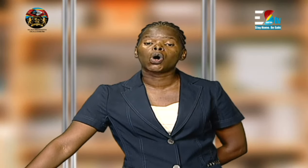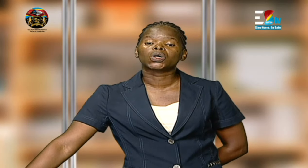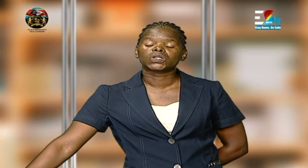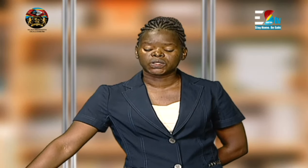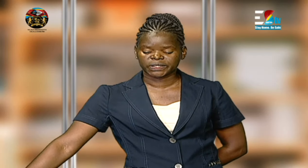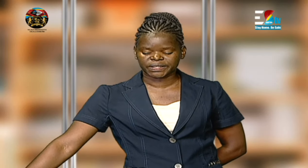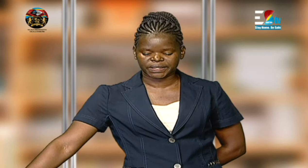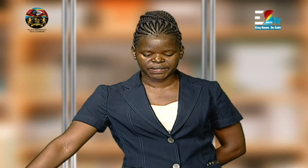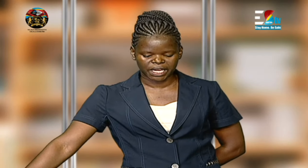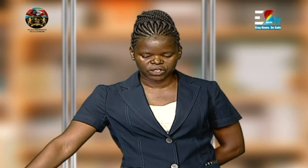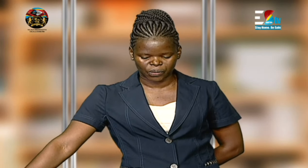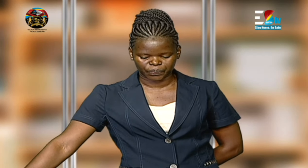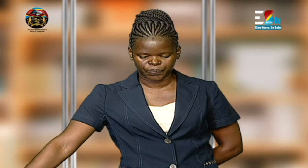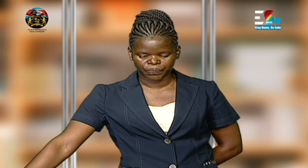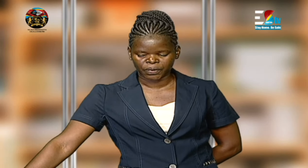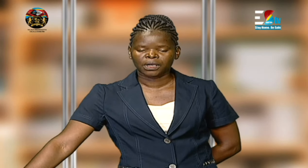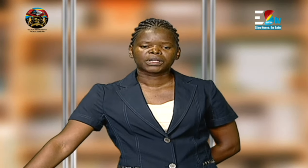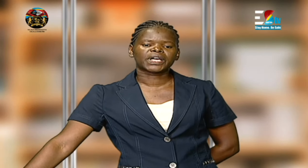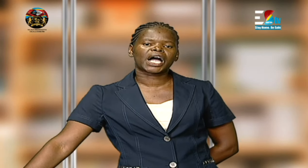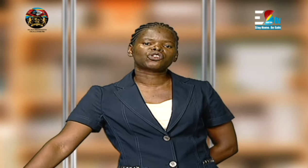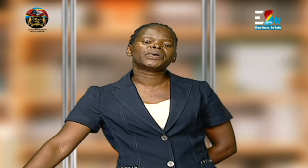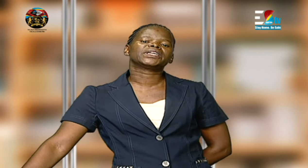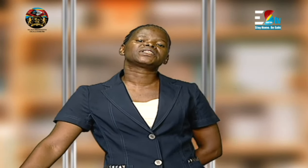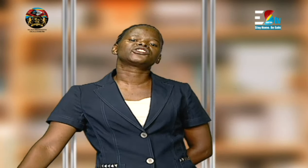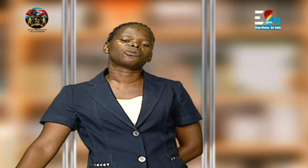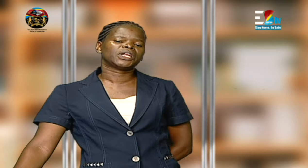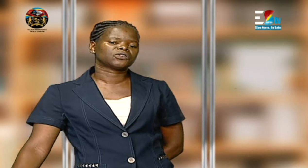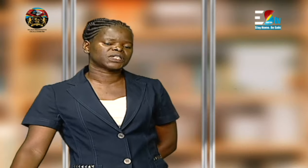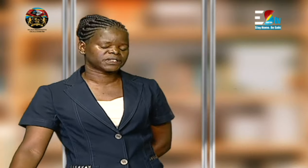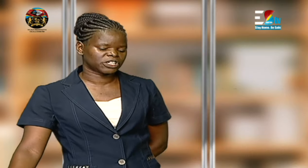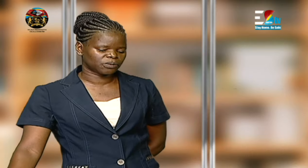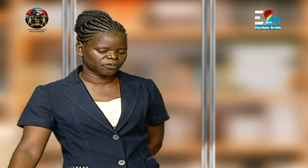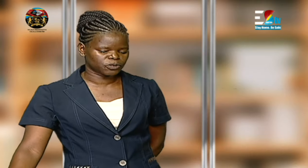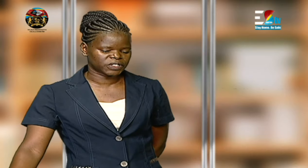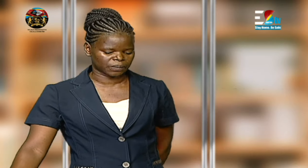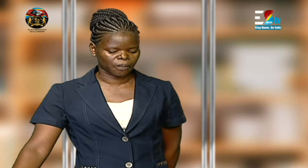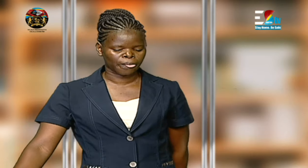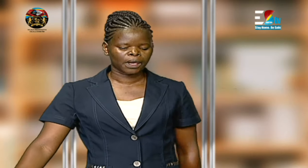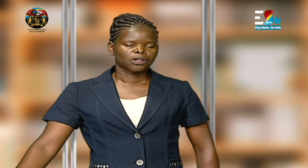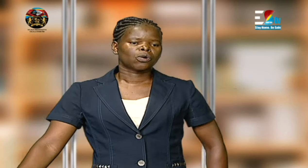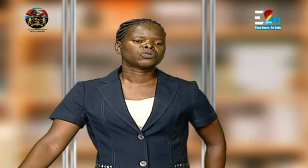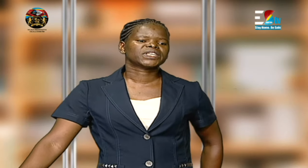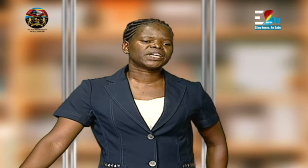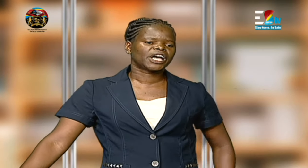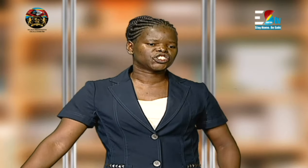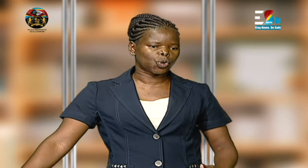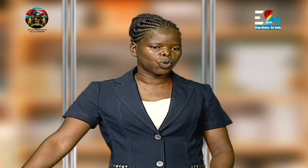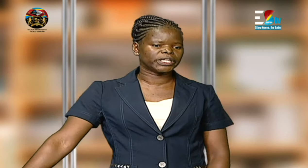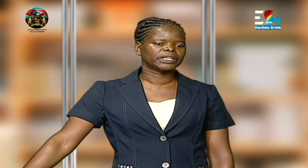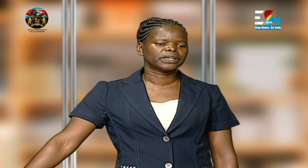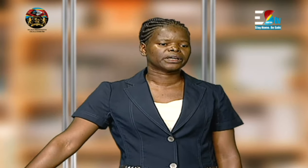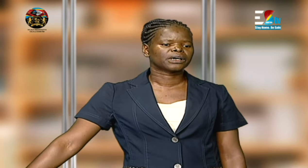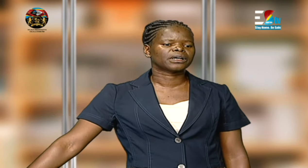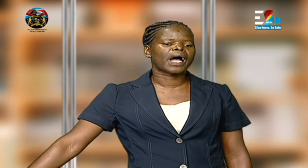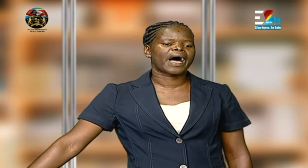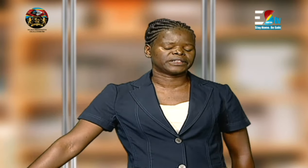sijobelelo sesento ngingakachubeki nesijobelelo sesento mfunzi lokuthi